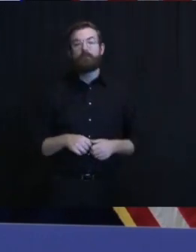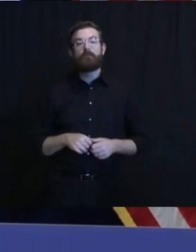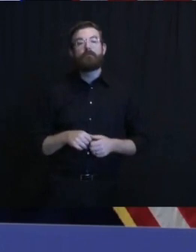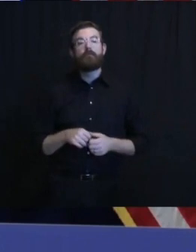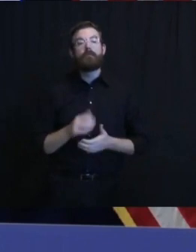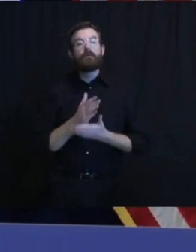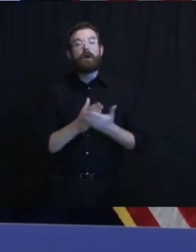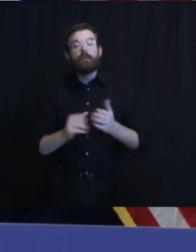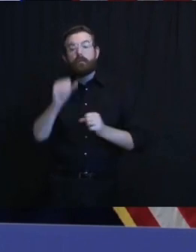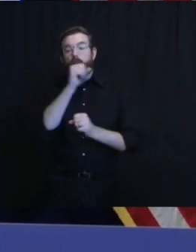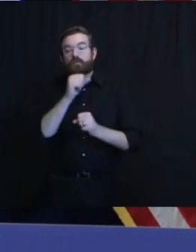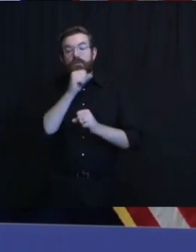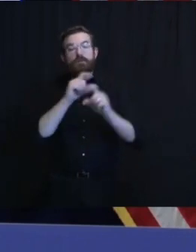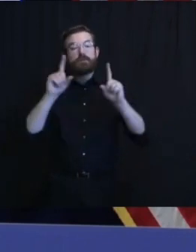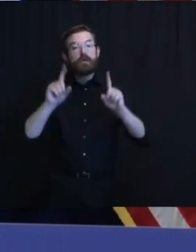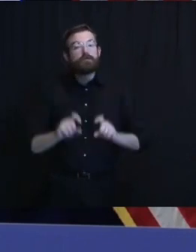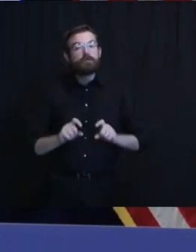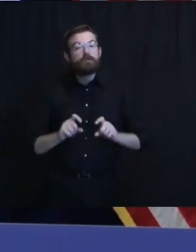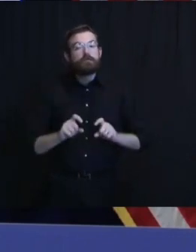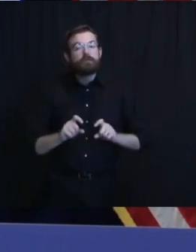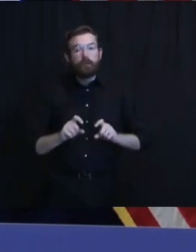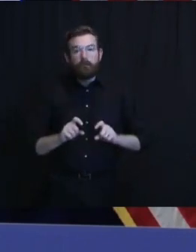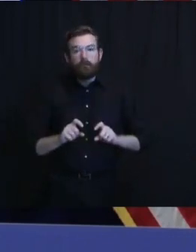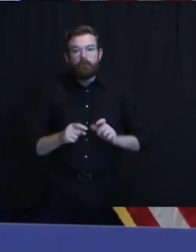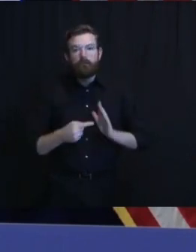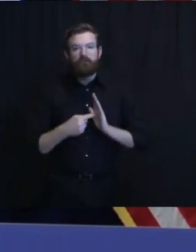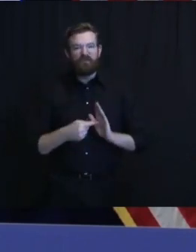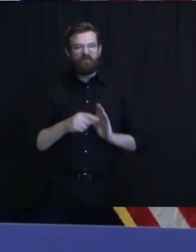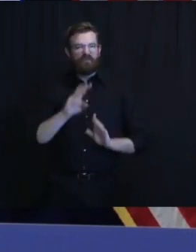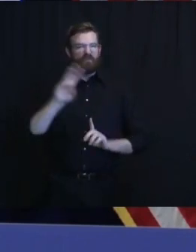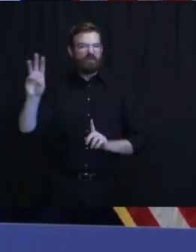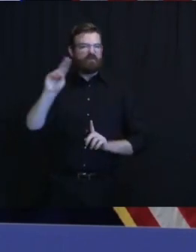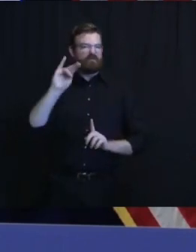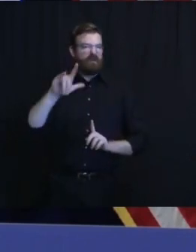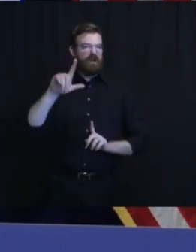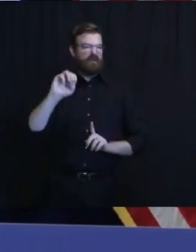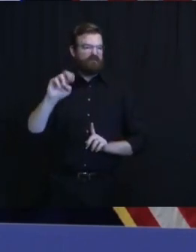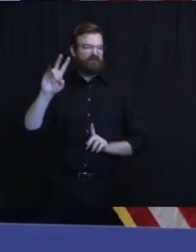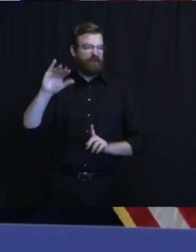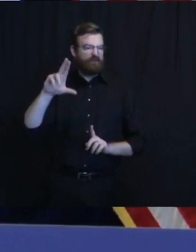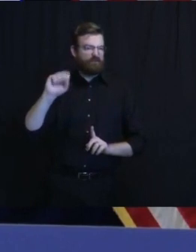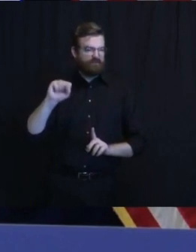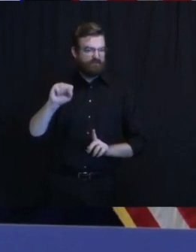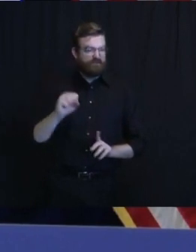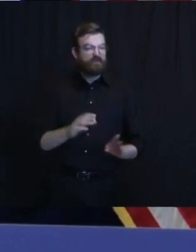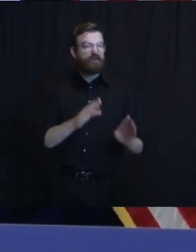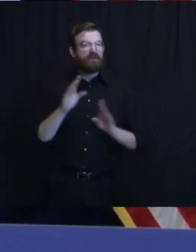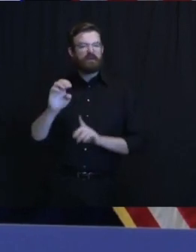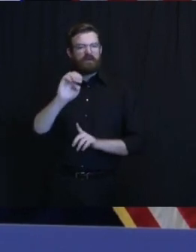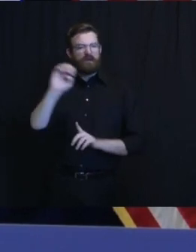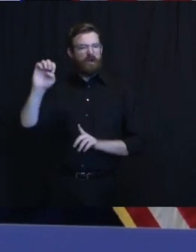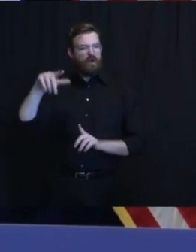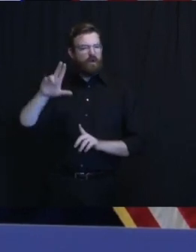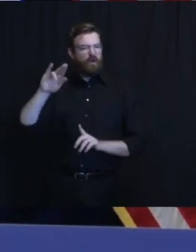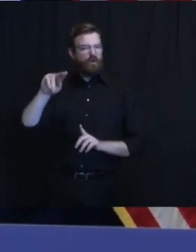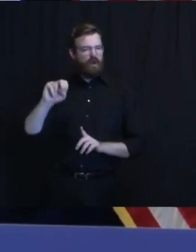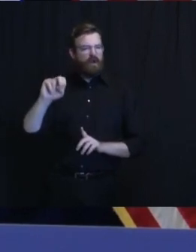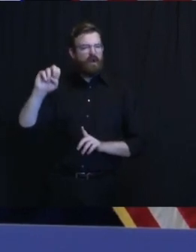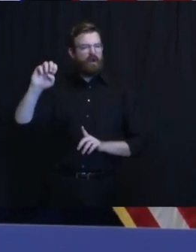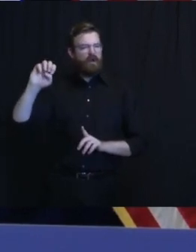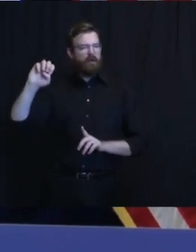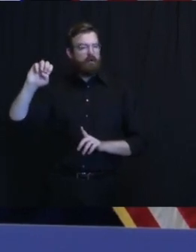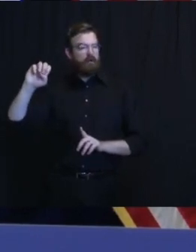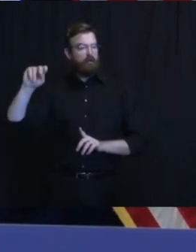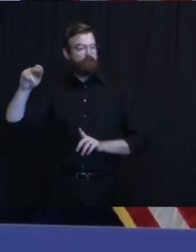Jamestown canyon virus. To protect against these diseases, residents should wear EPA-registered insect